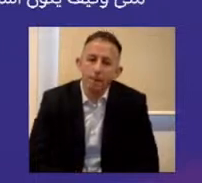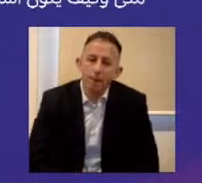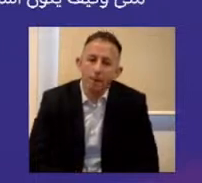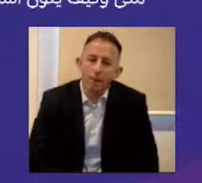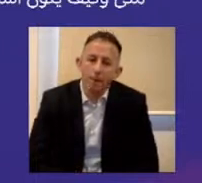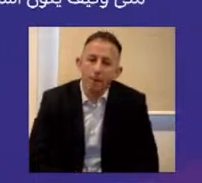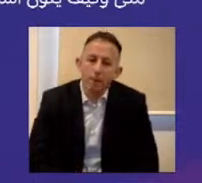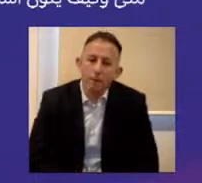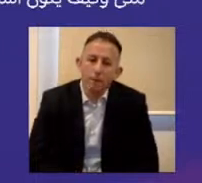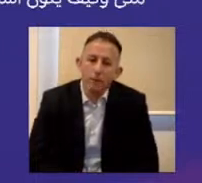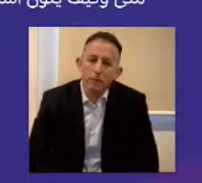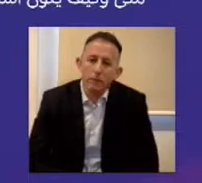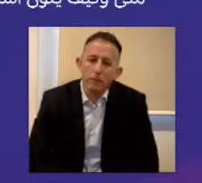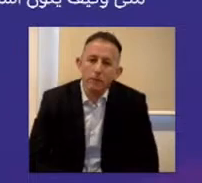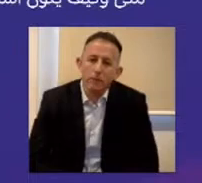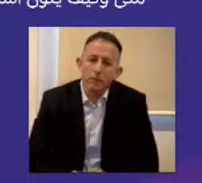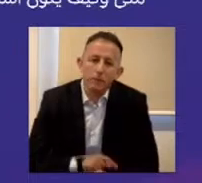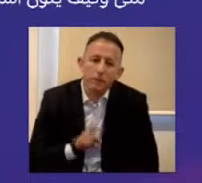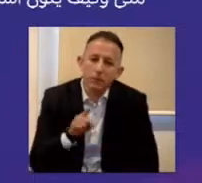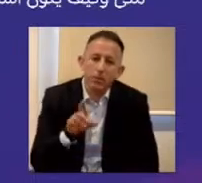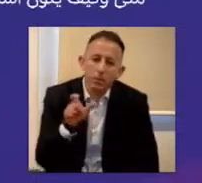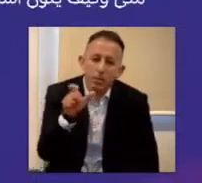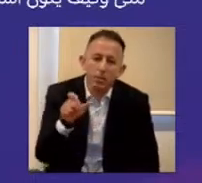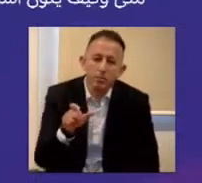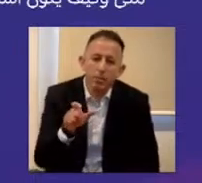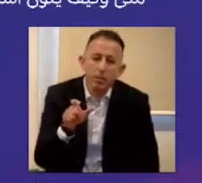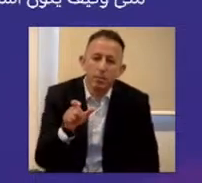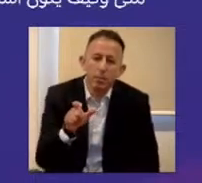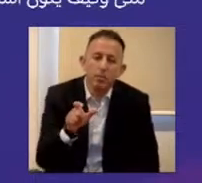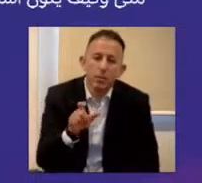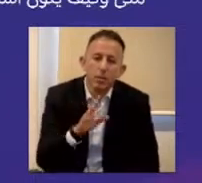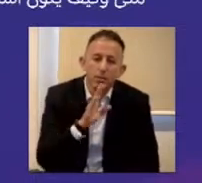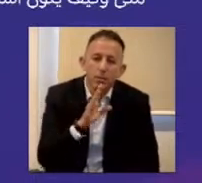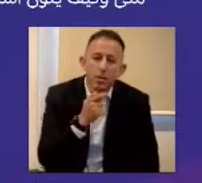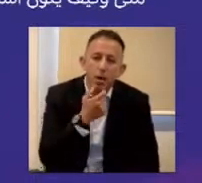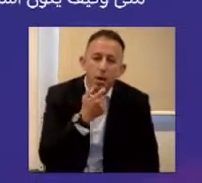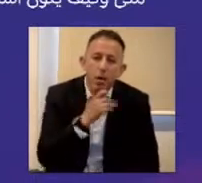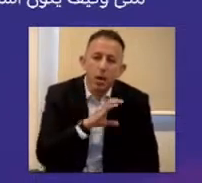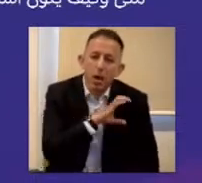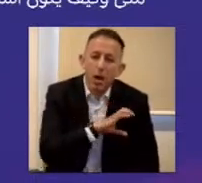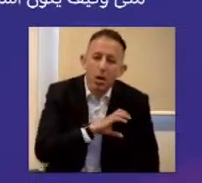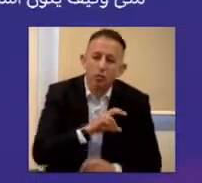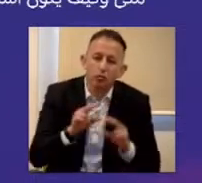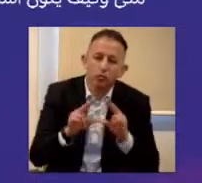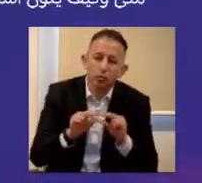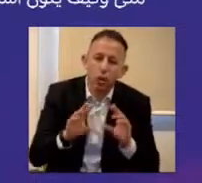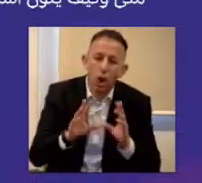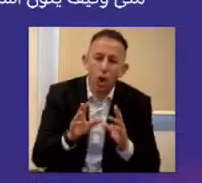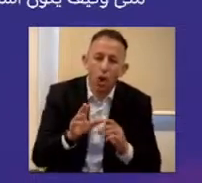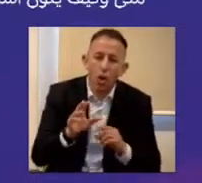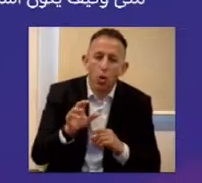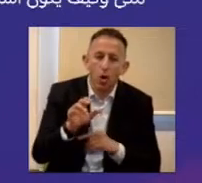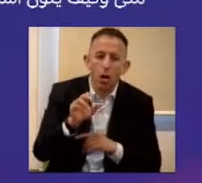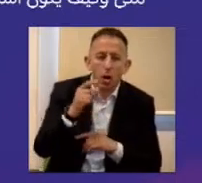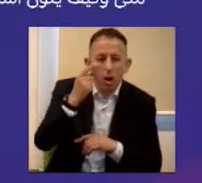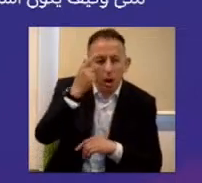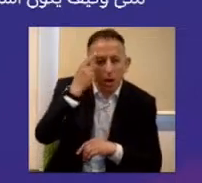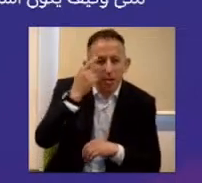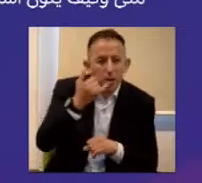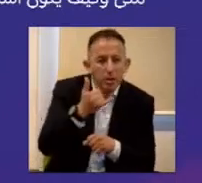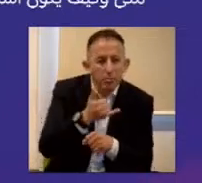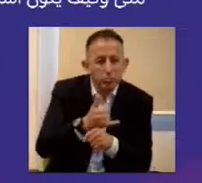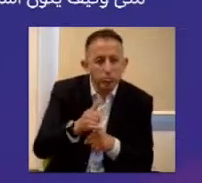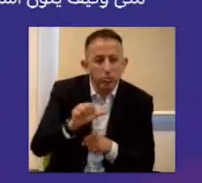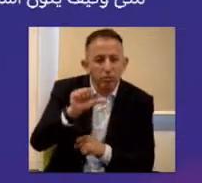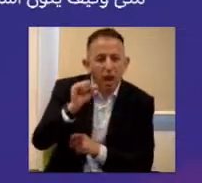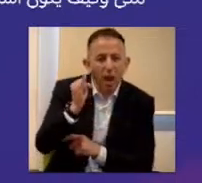have the machine powerful enough to implement what we knew, and now we have machines that are too powerful and not enough understand. So